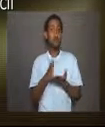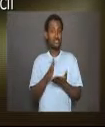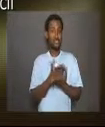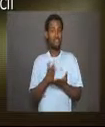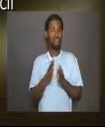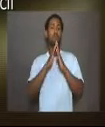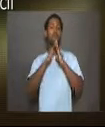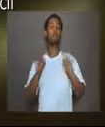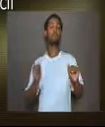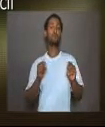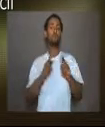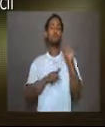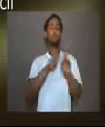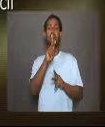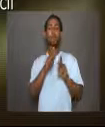public demonstrations.